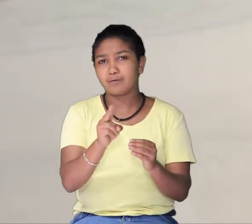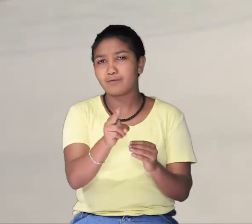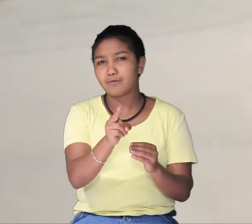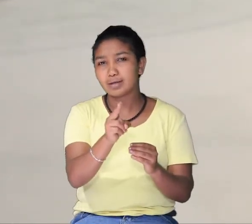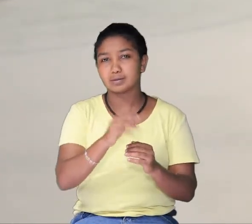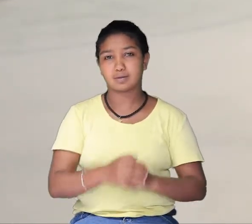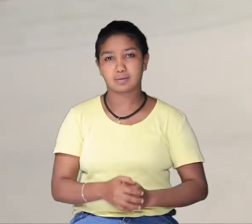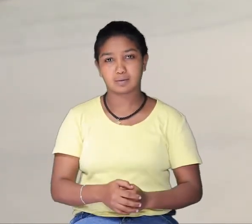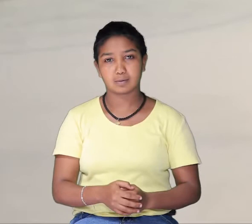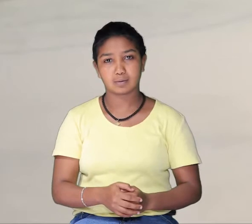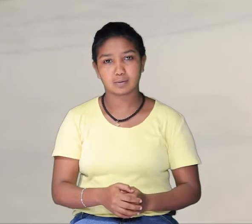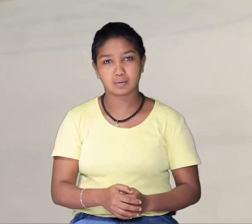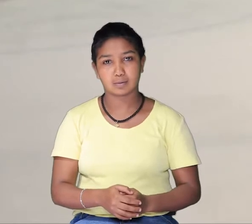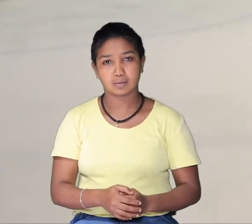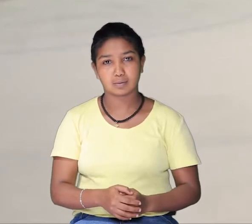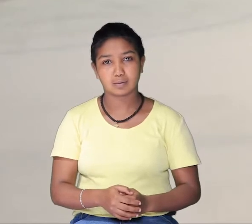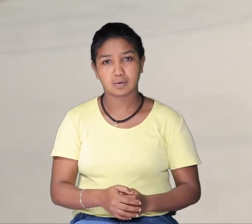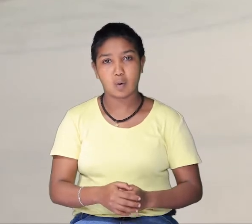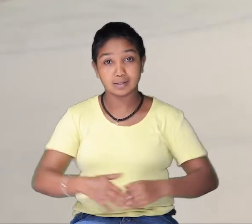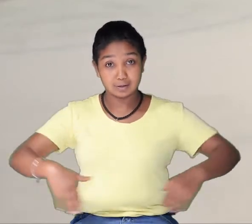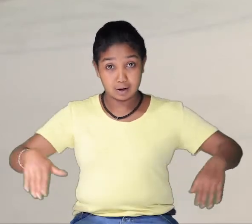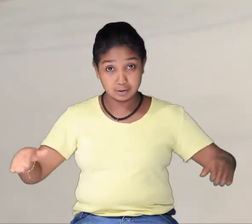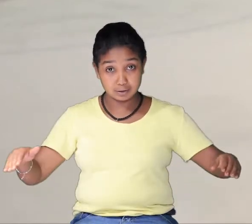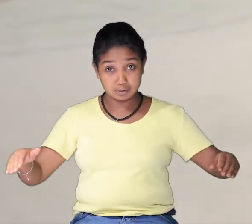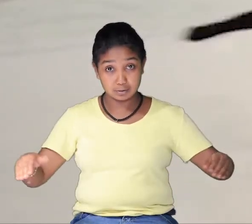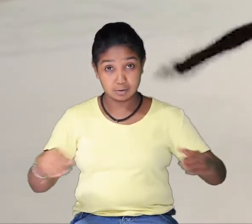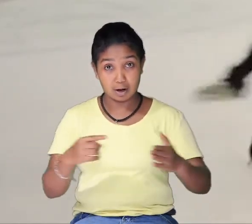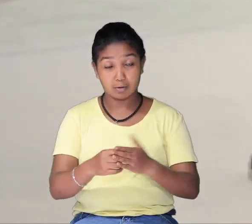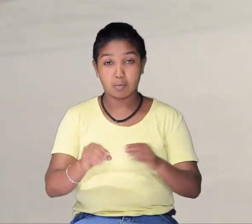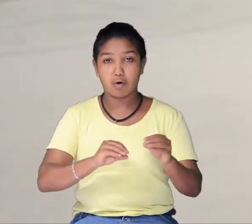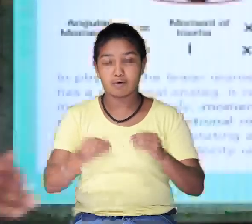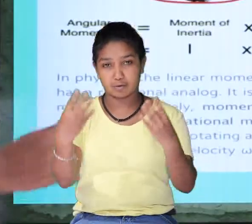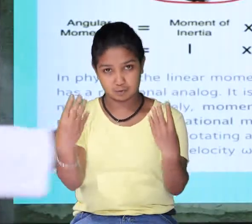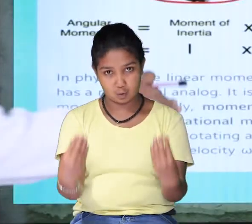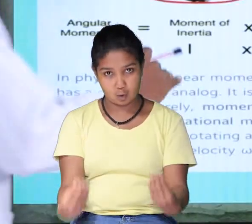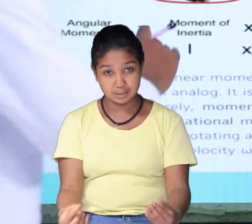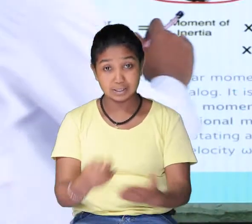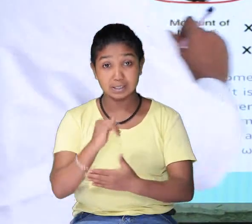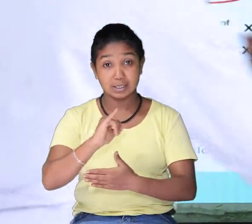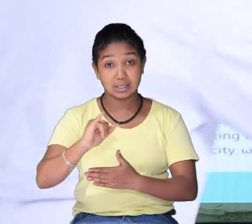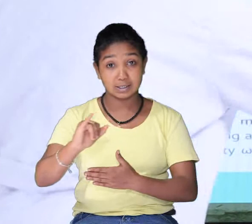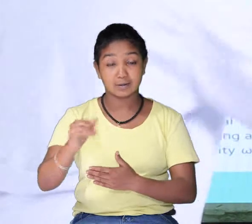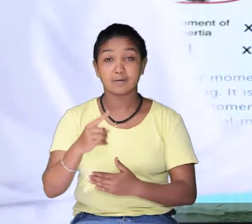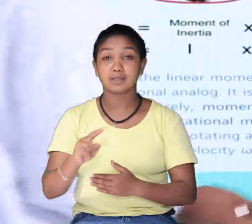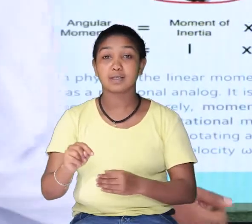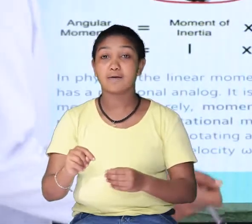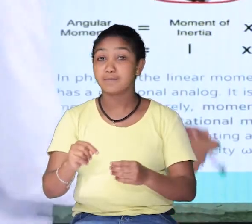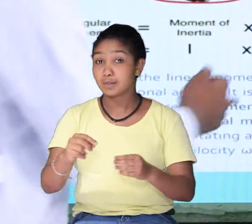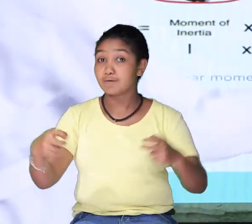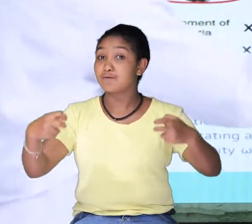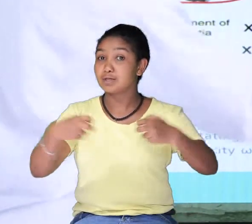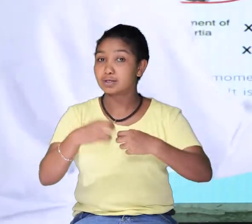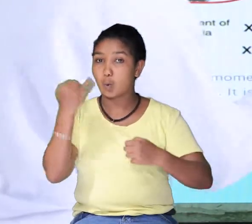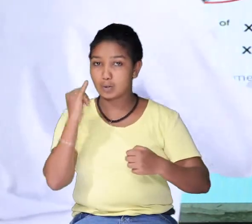moving faster. While they straight their hands, they are moving slower. So this is the physics concept. This